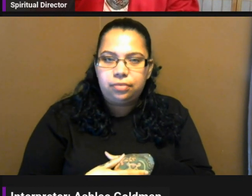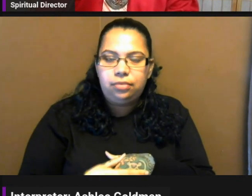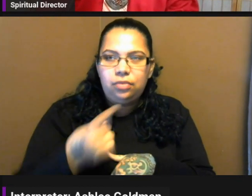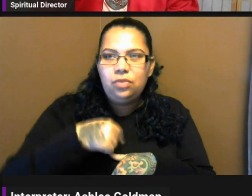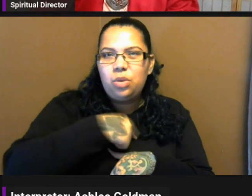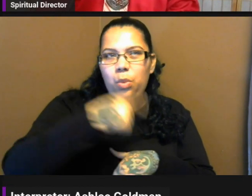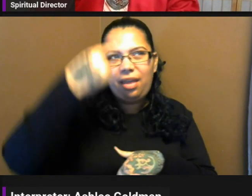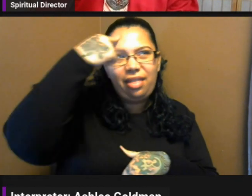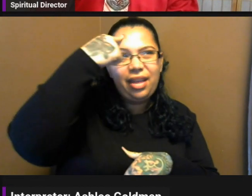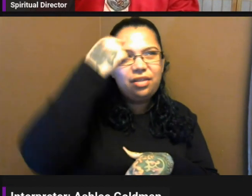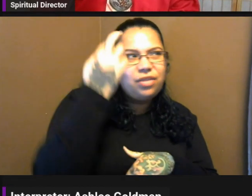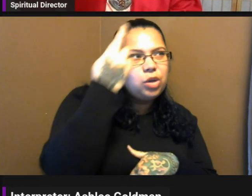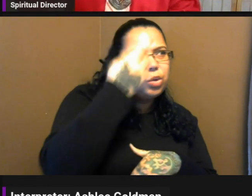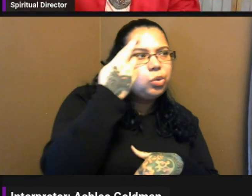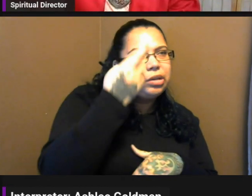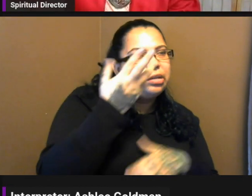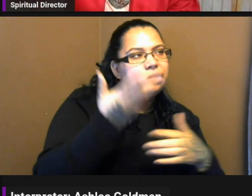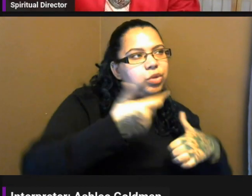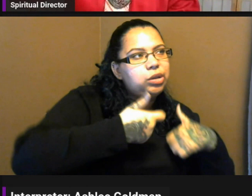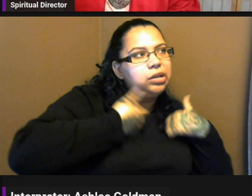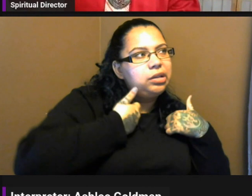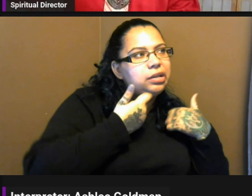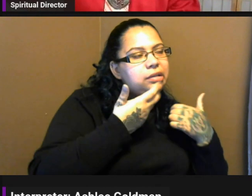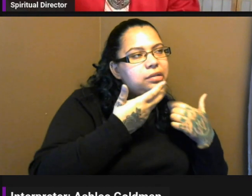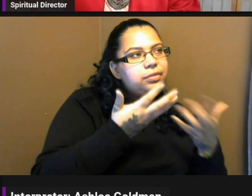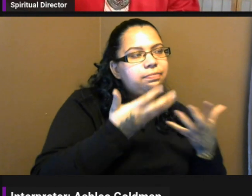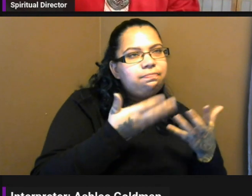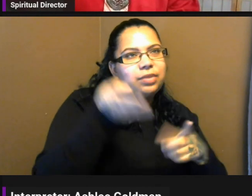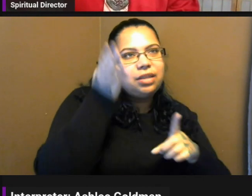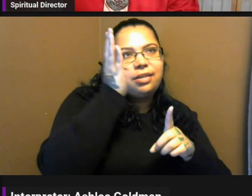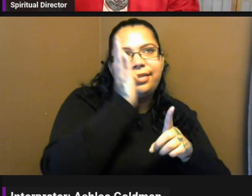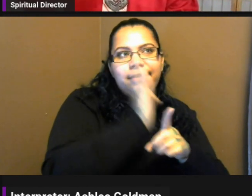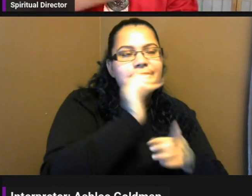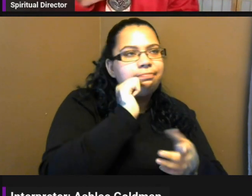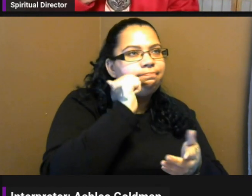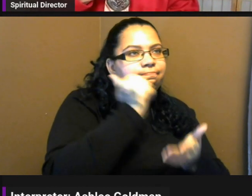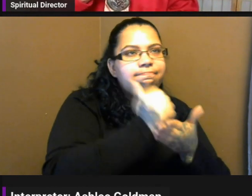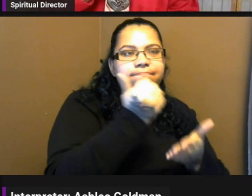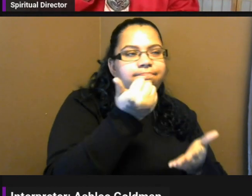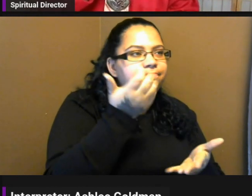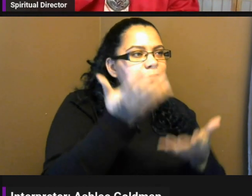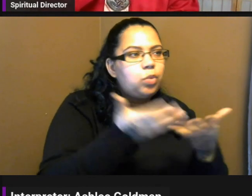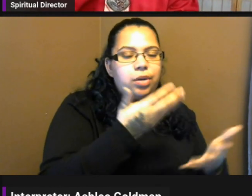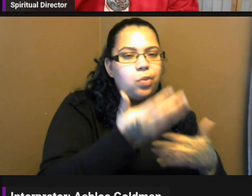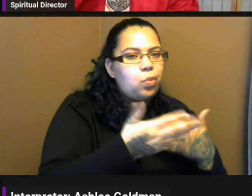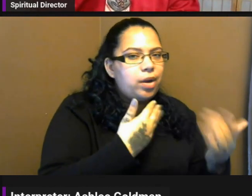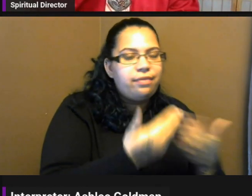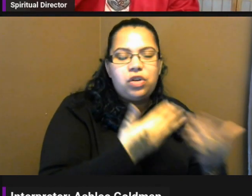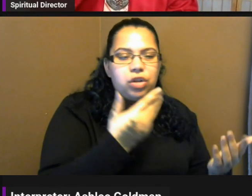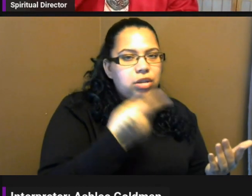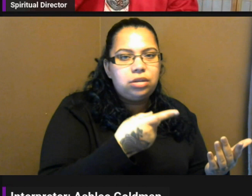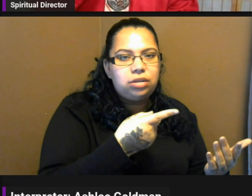We think of our reason for being as being some God ordained, whatever that is, rather than